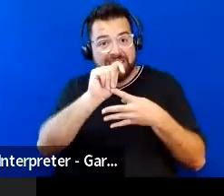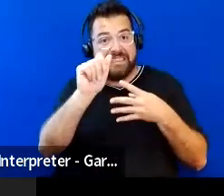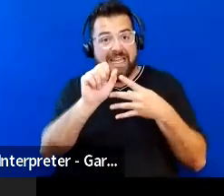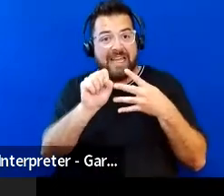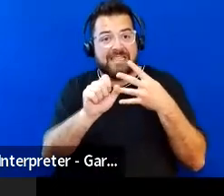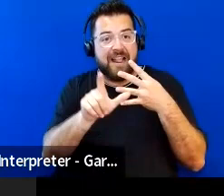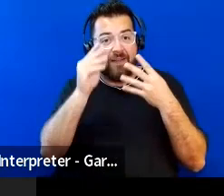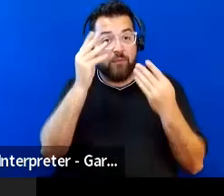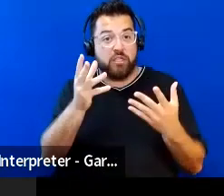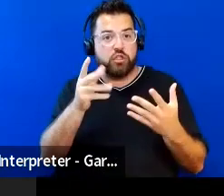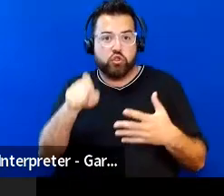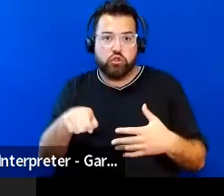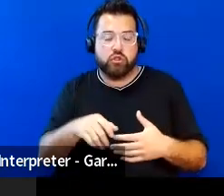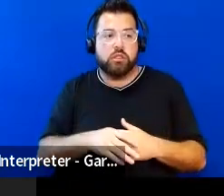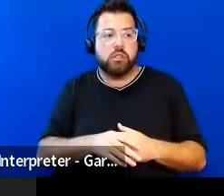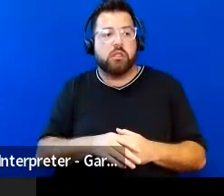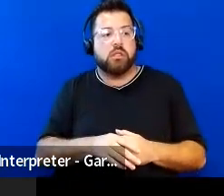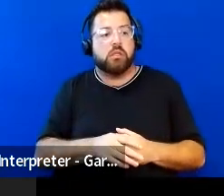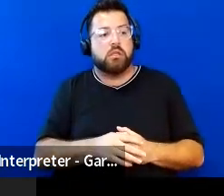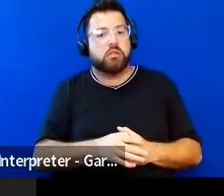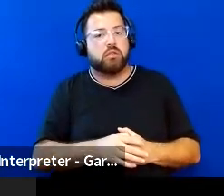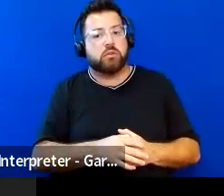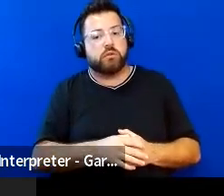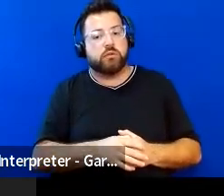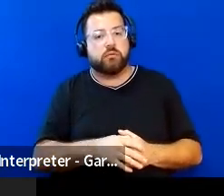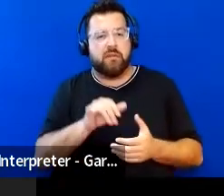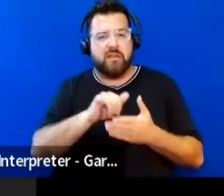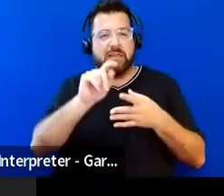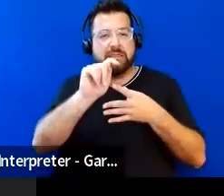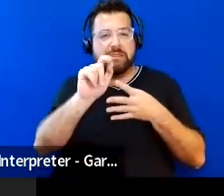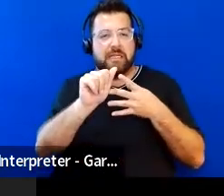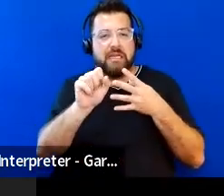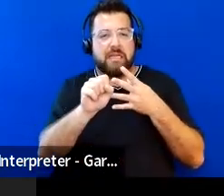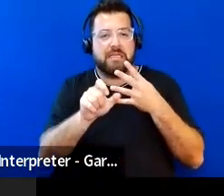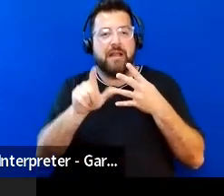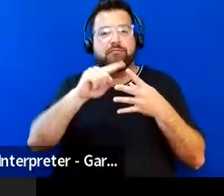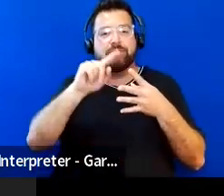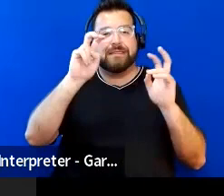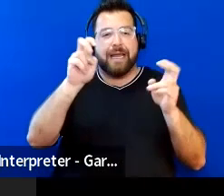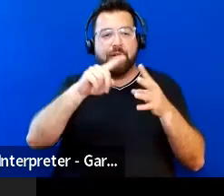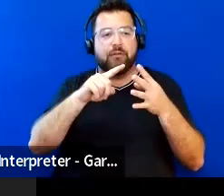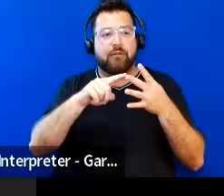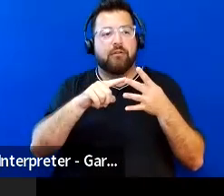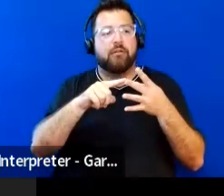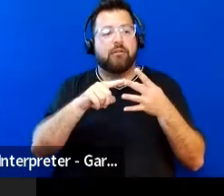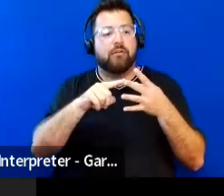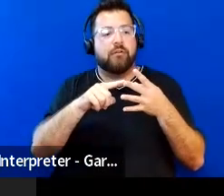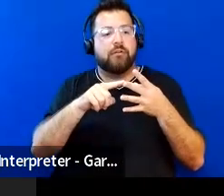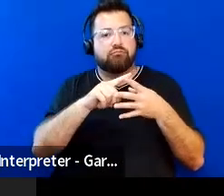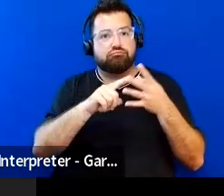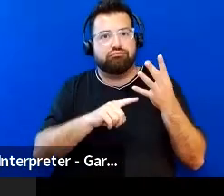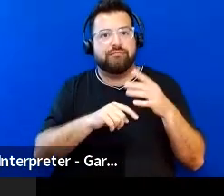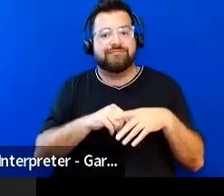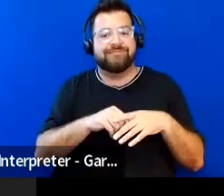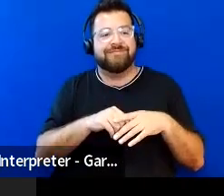so this is the information that you want to make sure that you provide. And we've